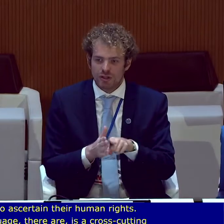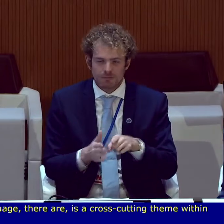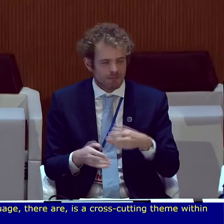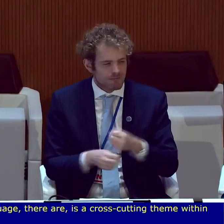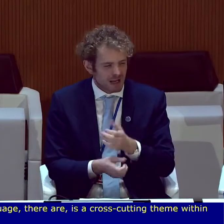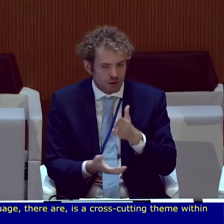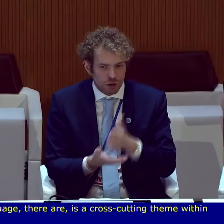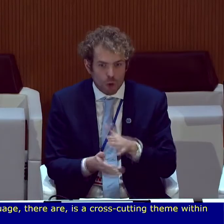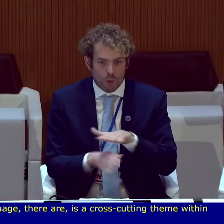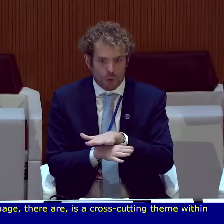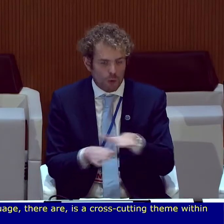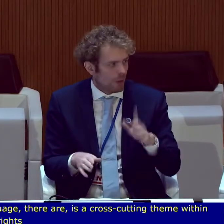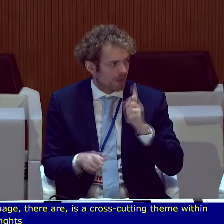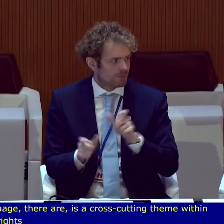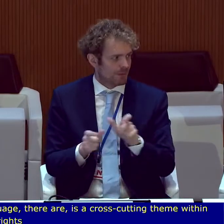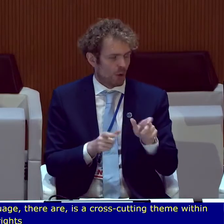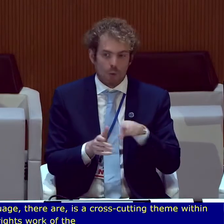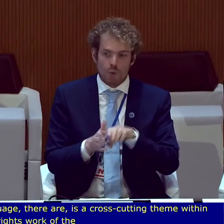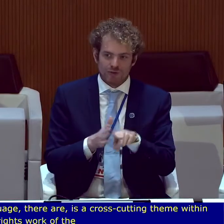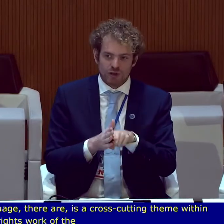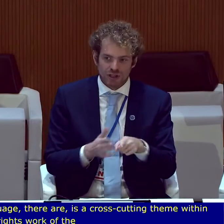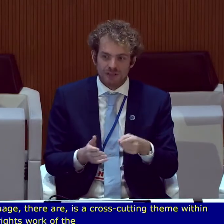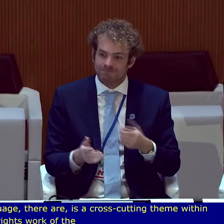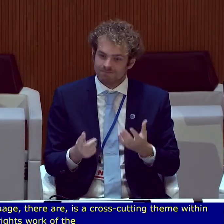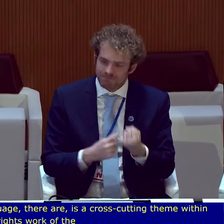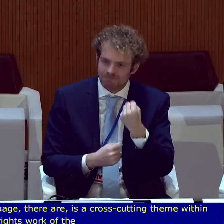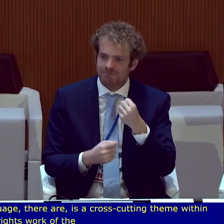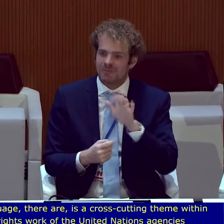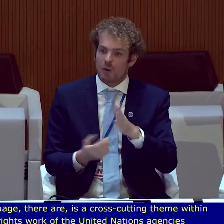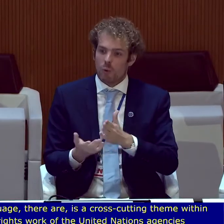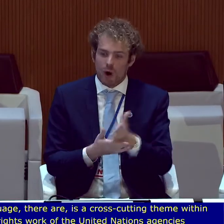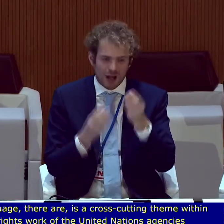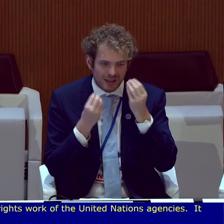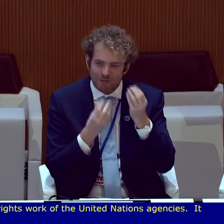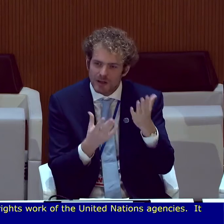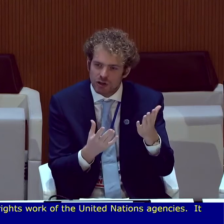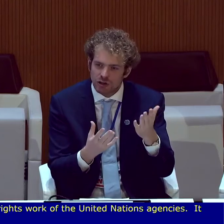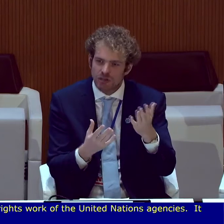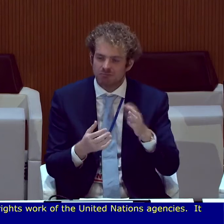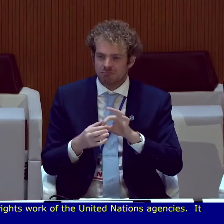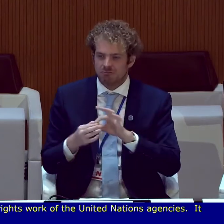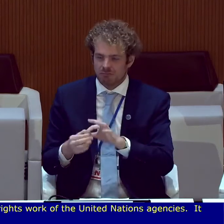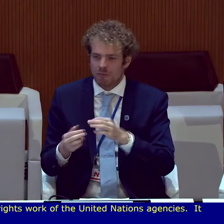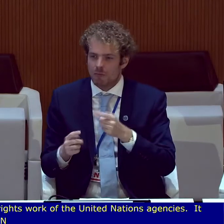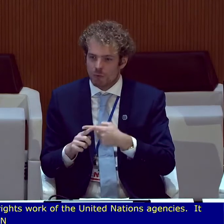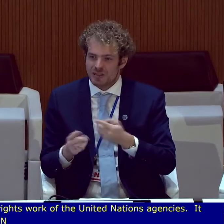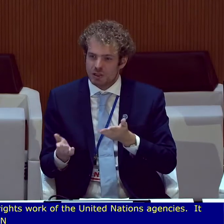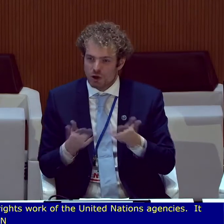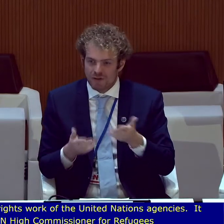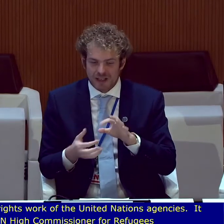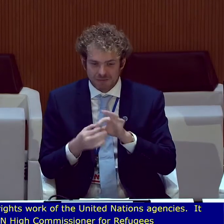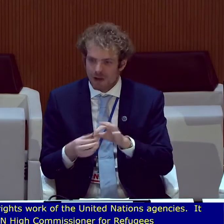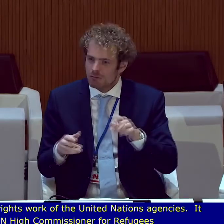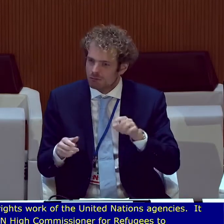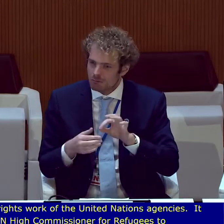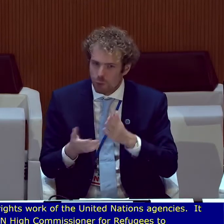Nations agencies. It allows the UN High Commissioner for Refugees to ensure that information is